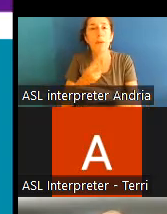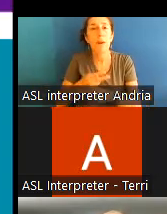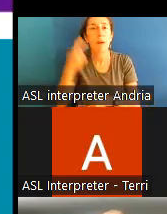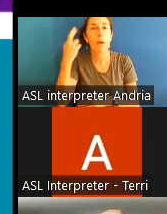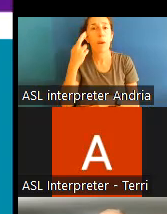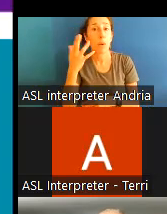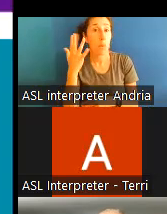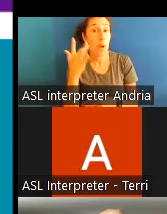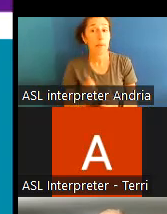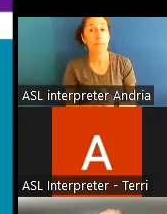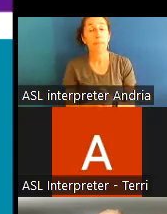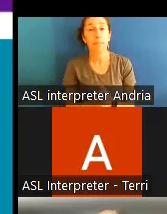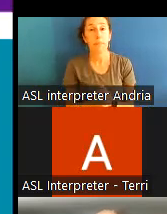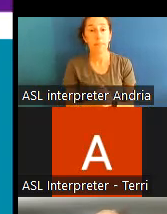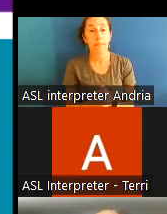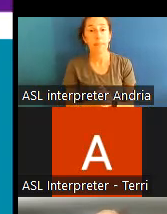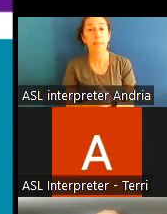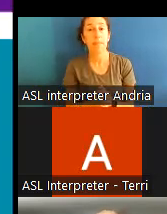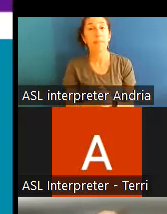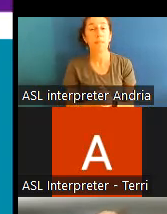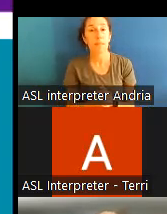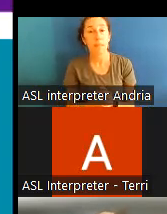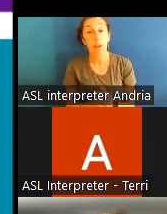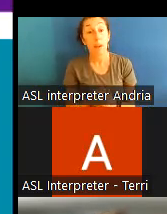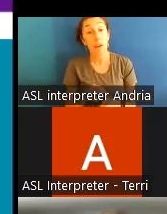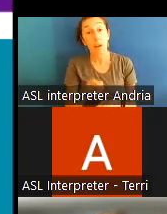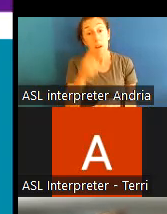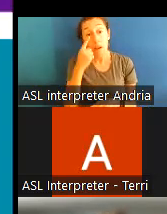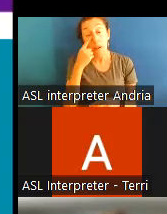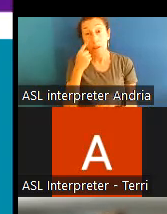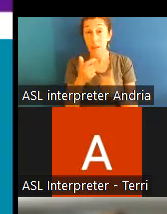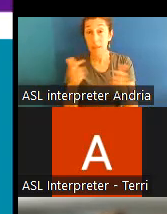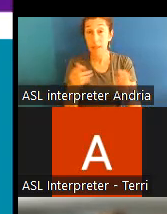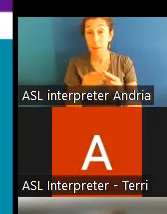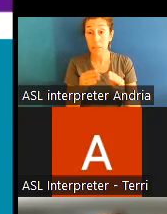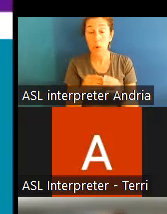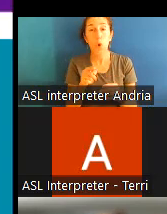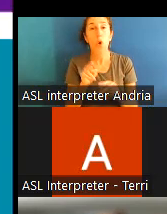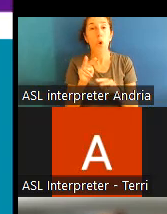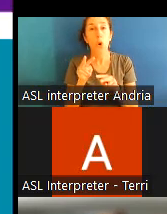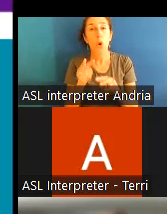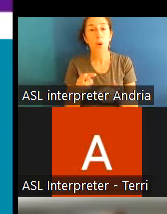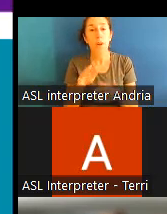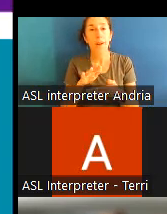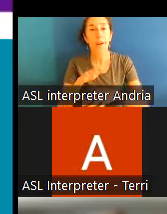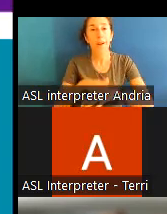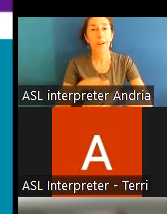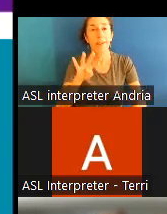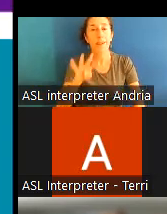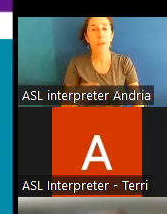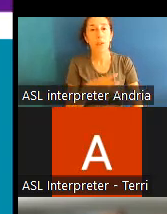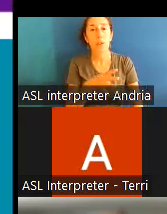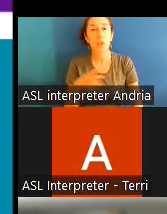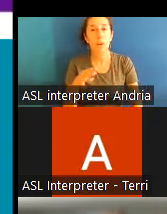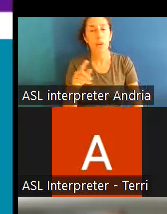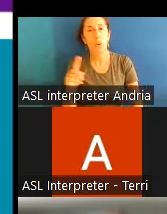is, because it really is a staggering number. When you look at where that is on this chart compared to all the other numbers, it's kind of